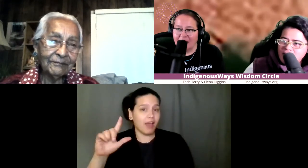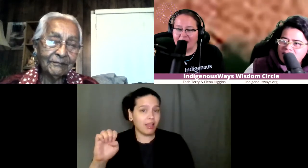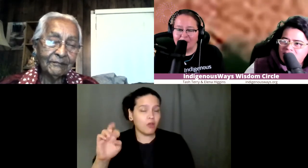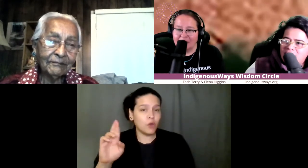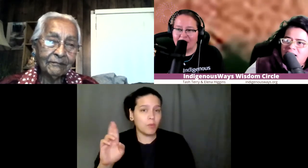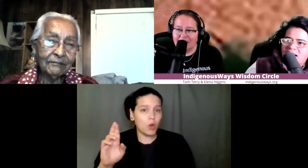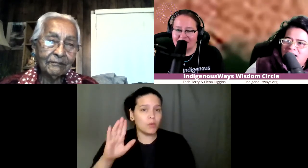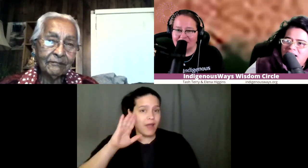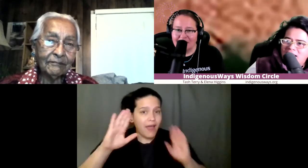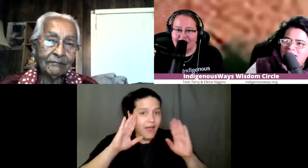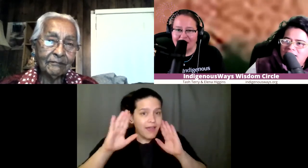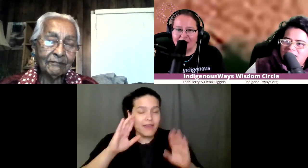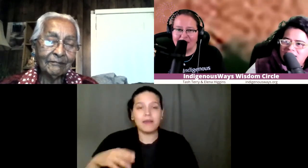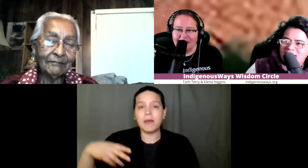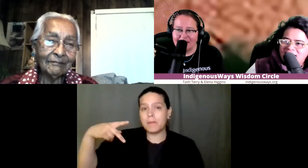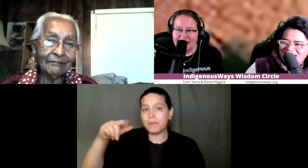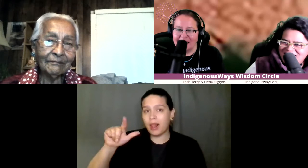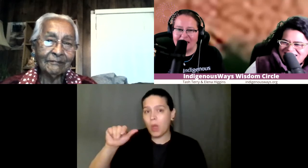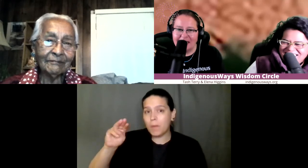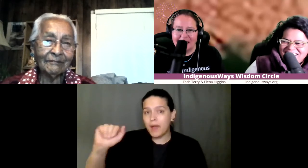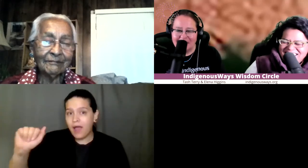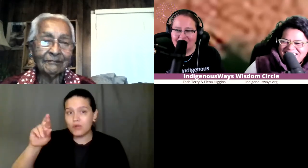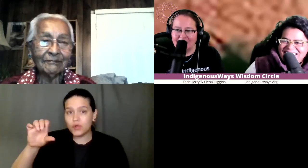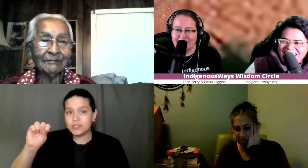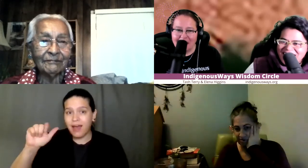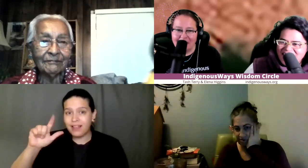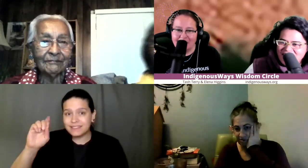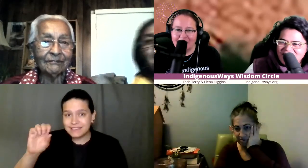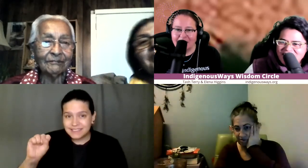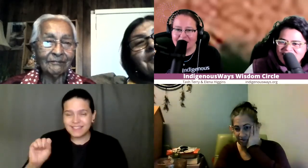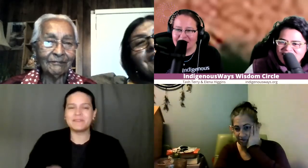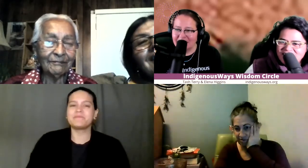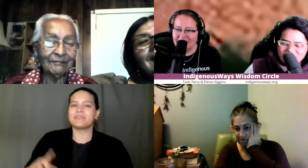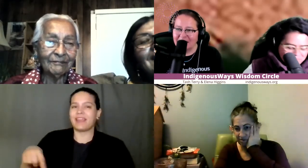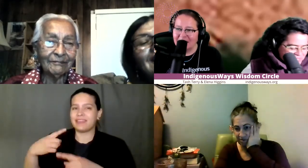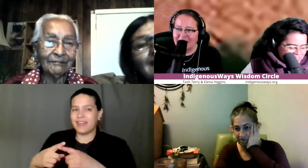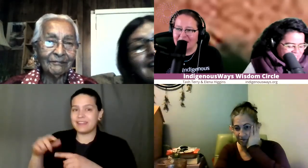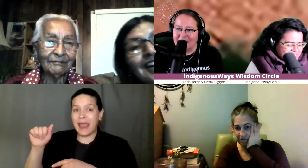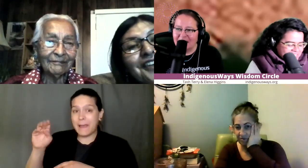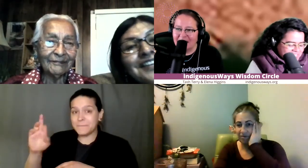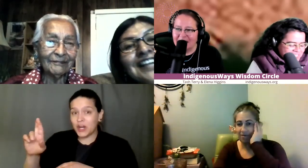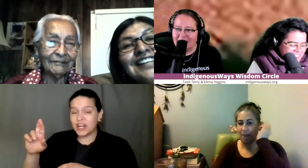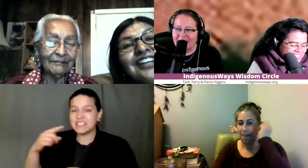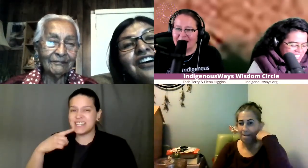Oh, Amber Garland saying, hello, Lynn Dean. Remember Amber, Lynn Dean?